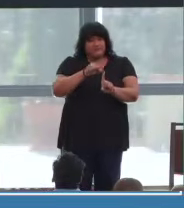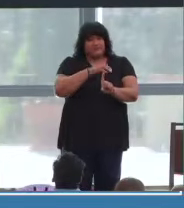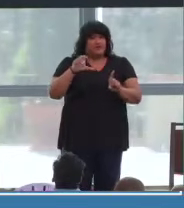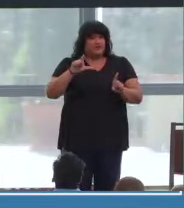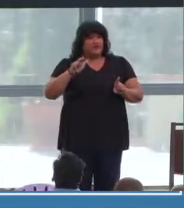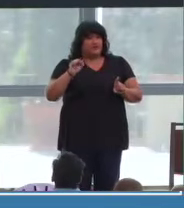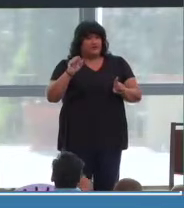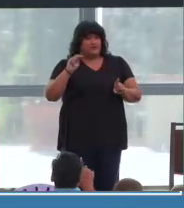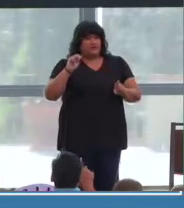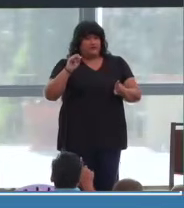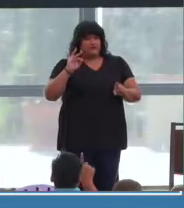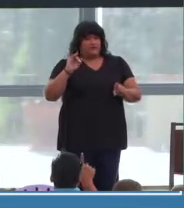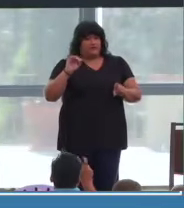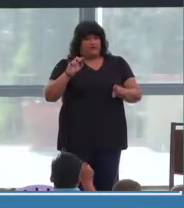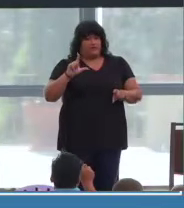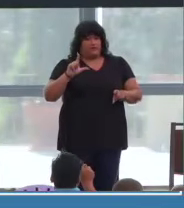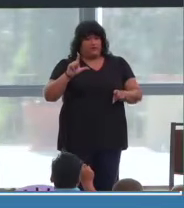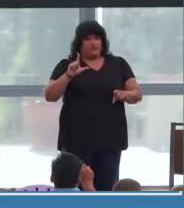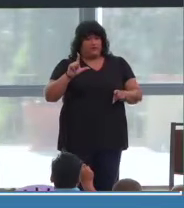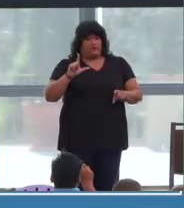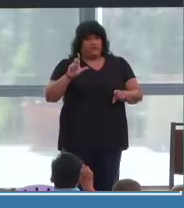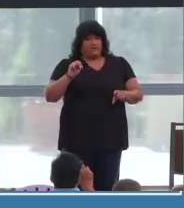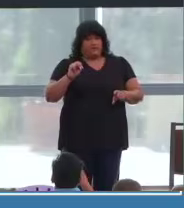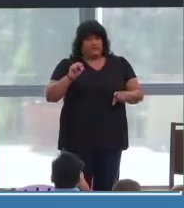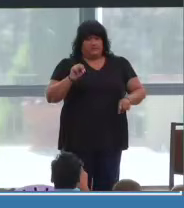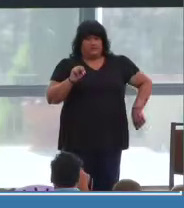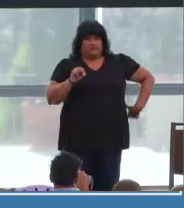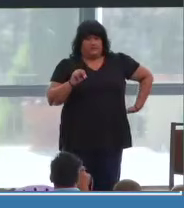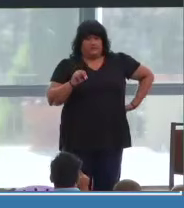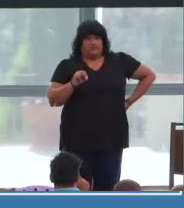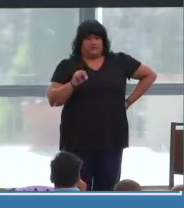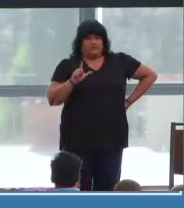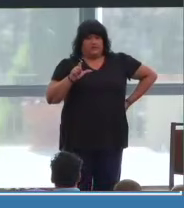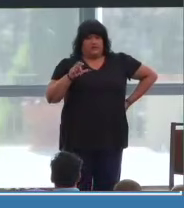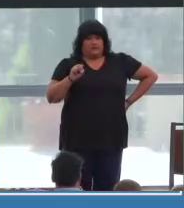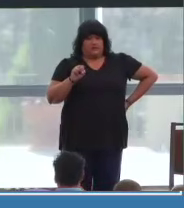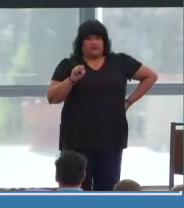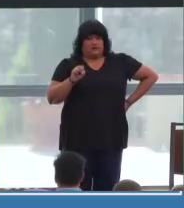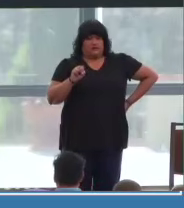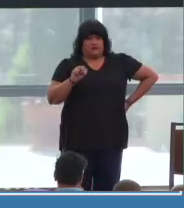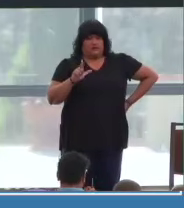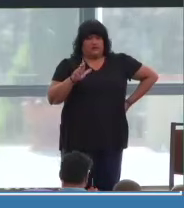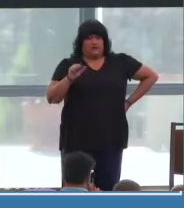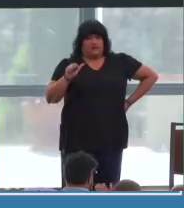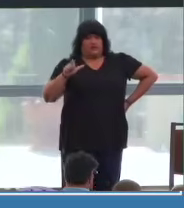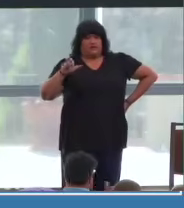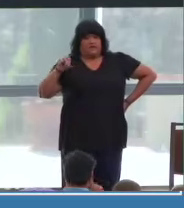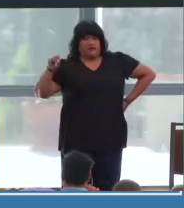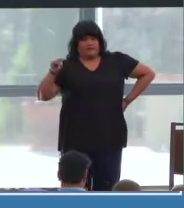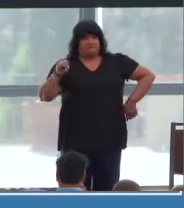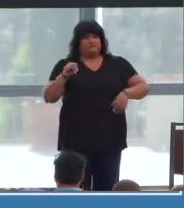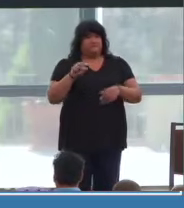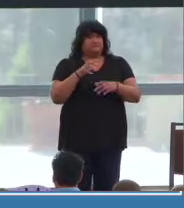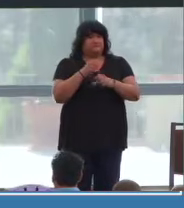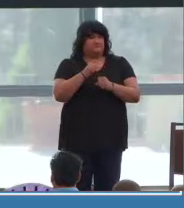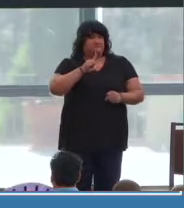nephritis. So I think I've talked about some of the other things, and just wanted to say this is